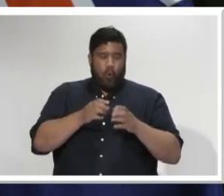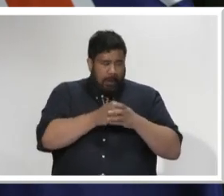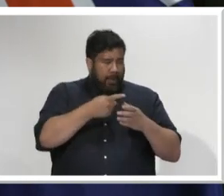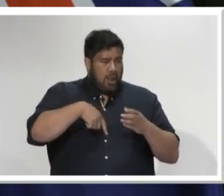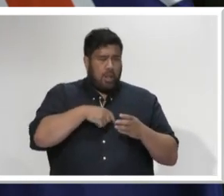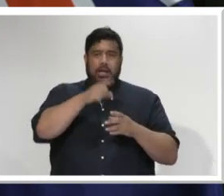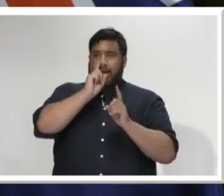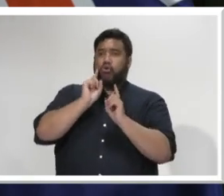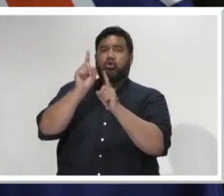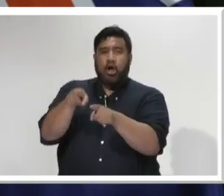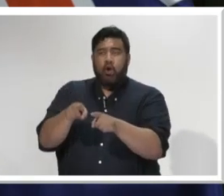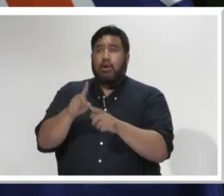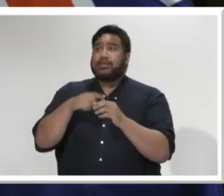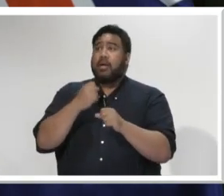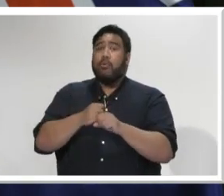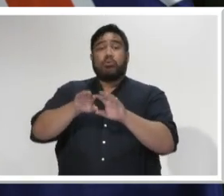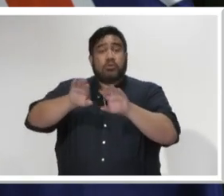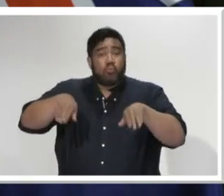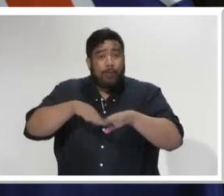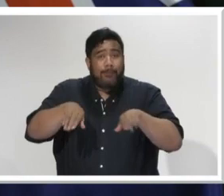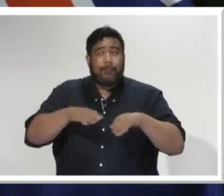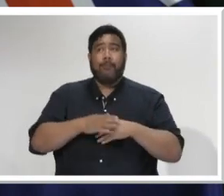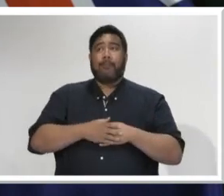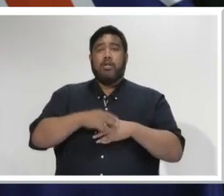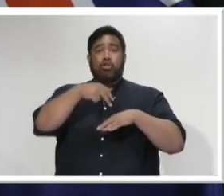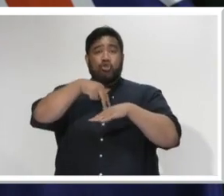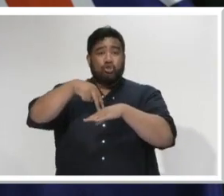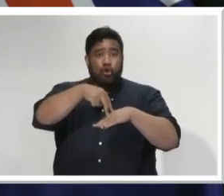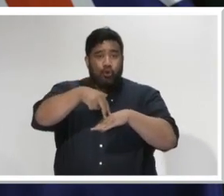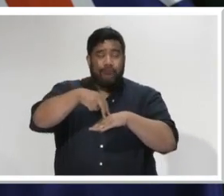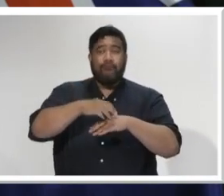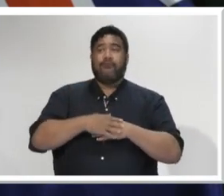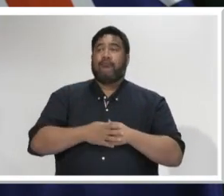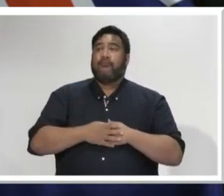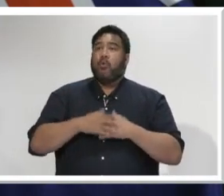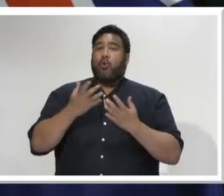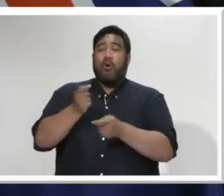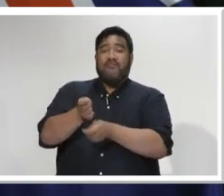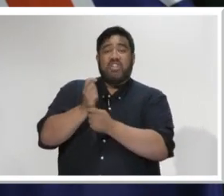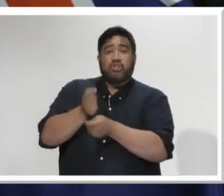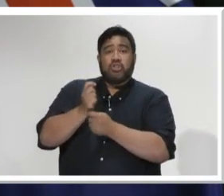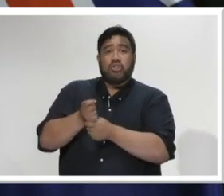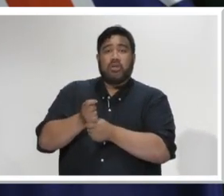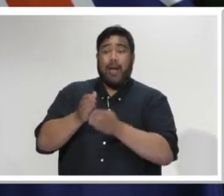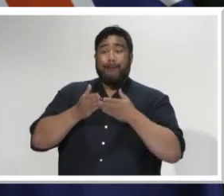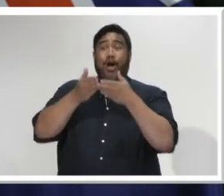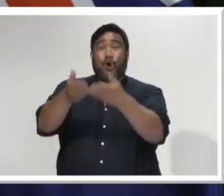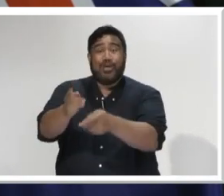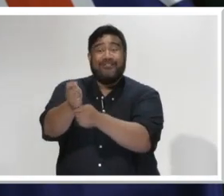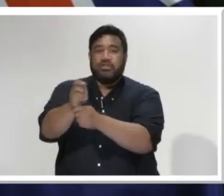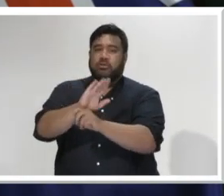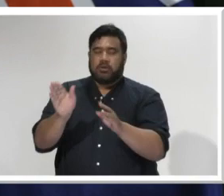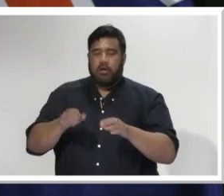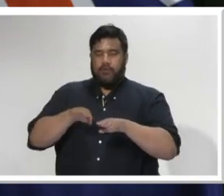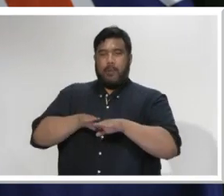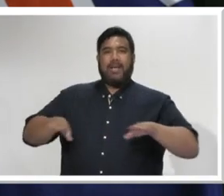we will be permitting. You can swim, you can surf, you can fish from the shore. However,